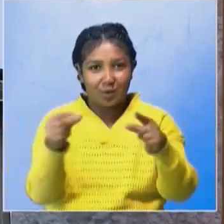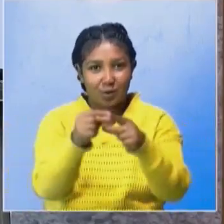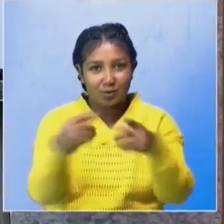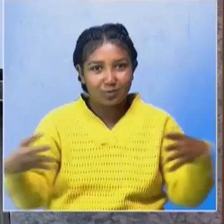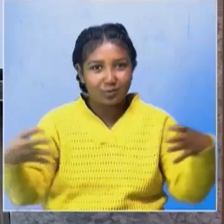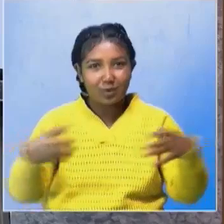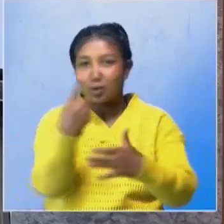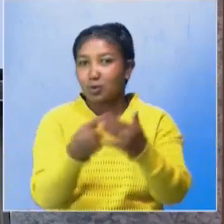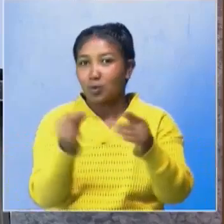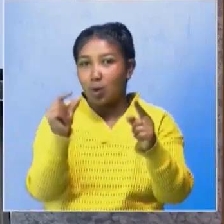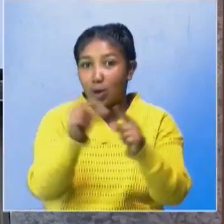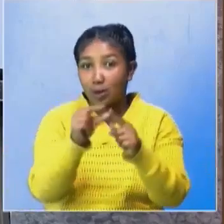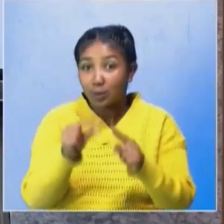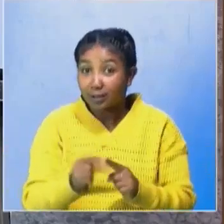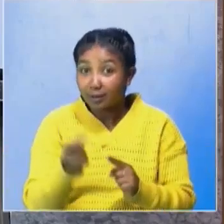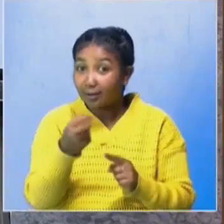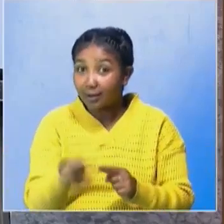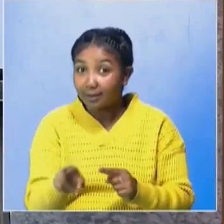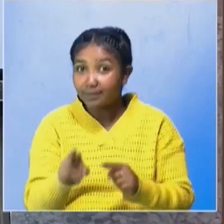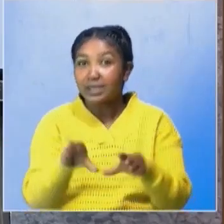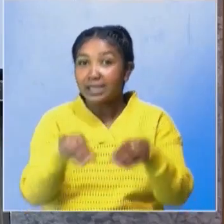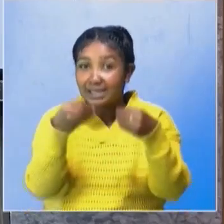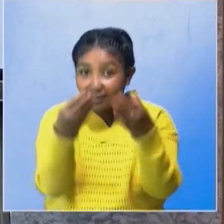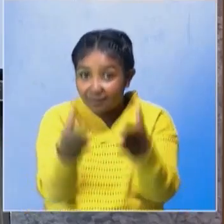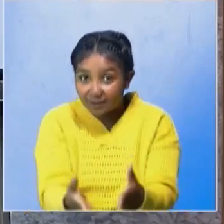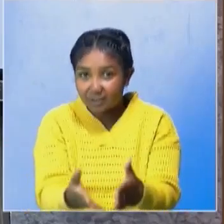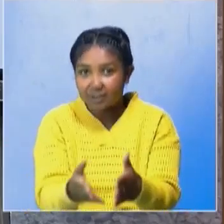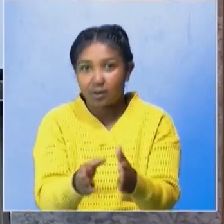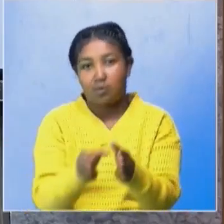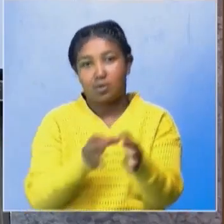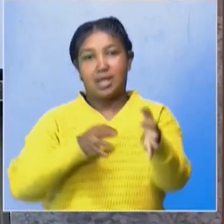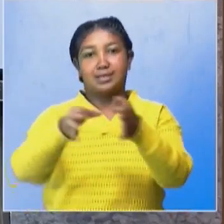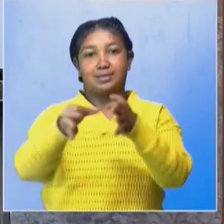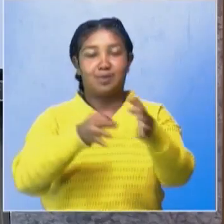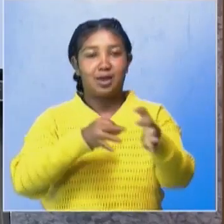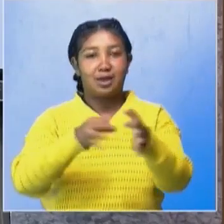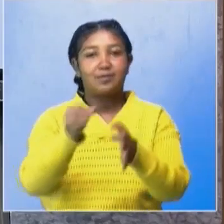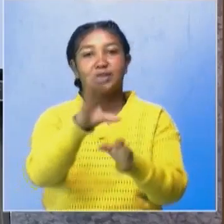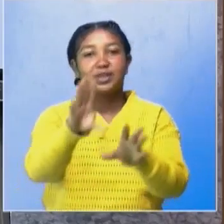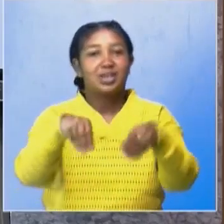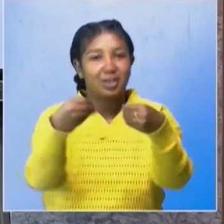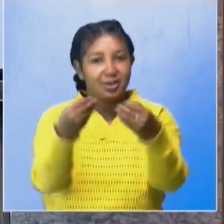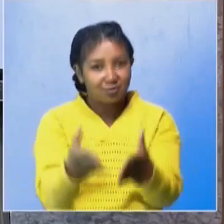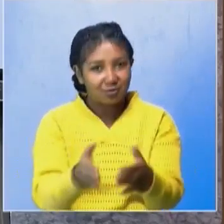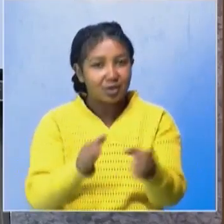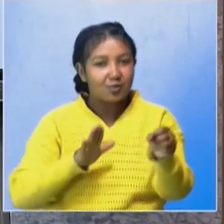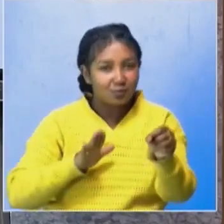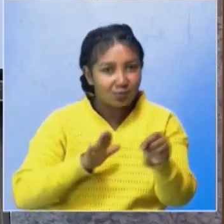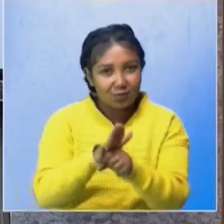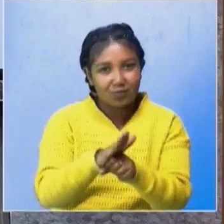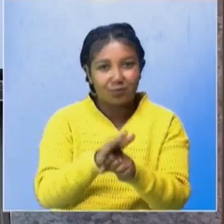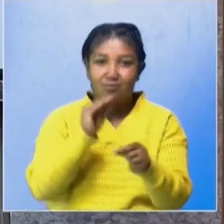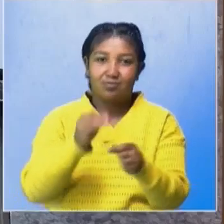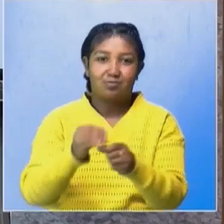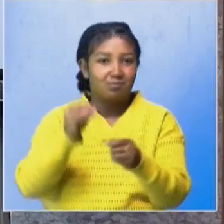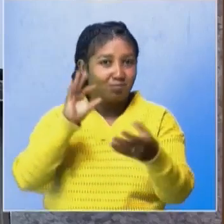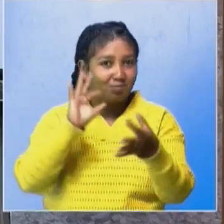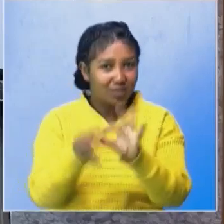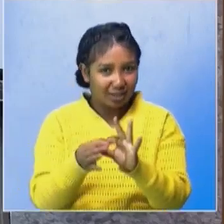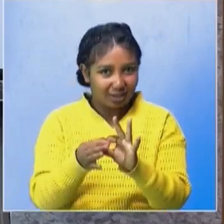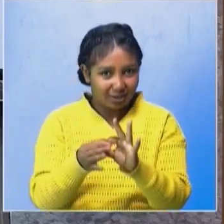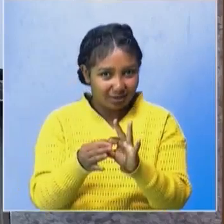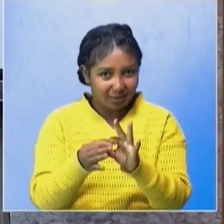not only a group of words, that gives or explain and gives the full thought. The